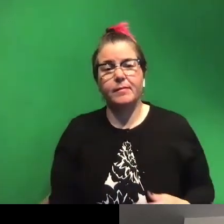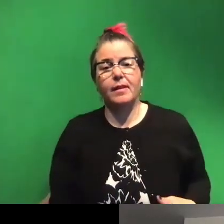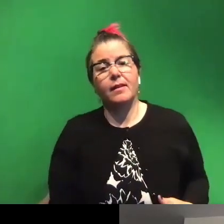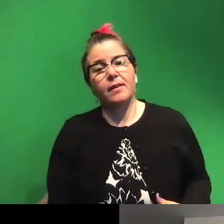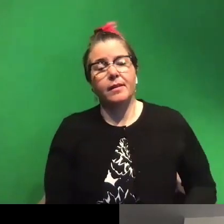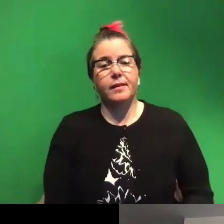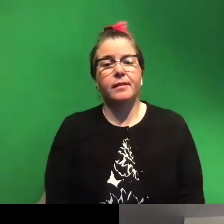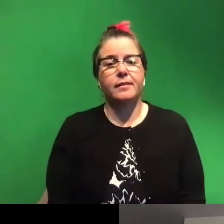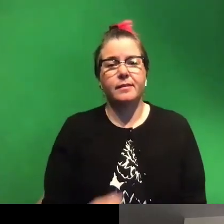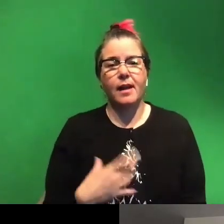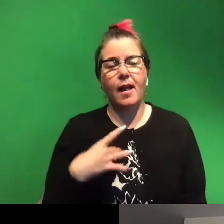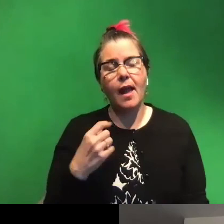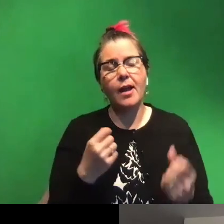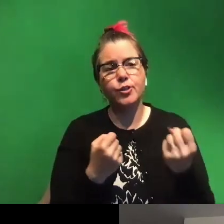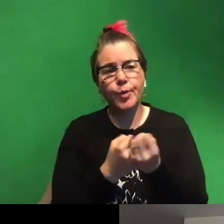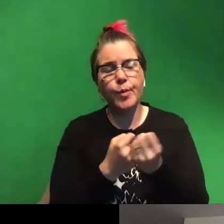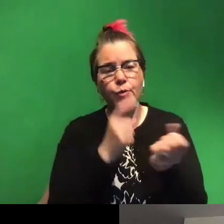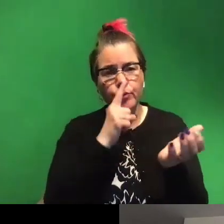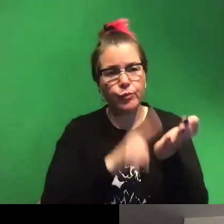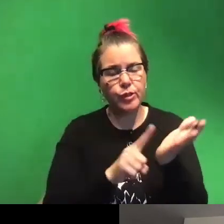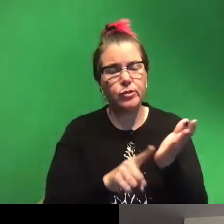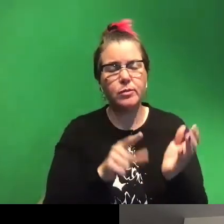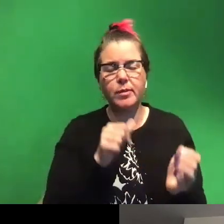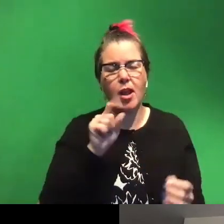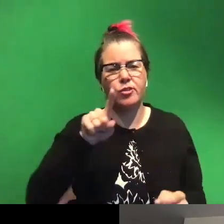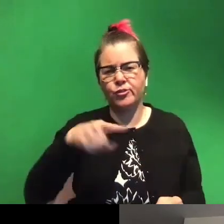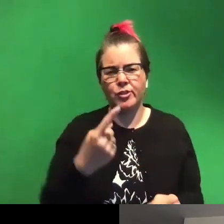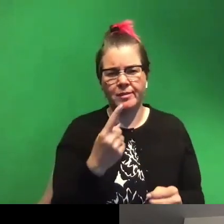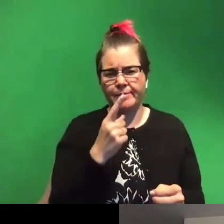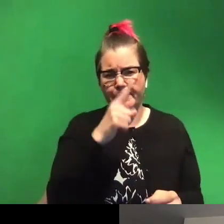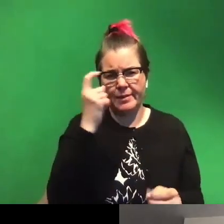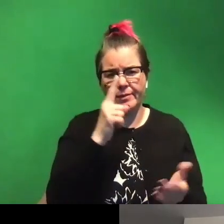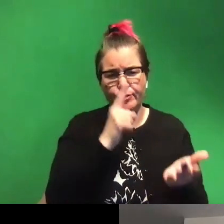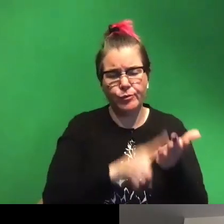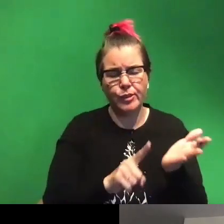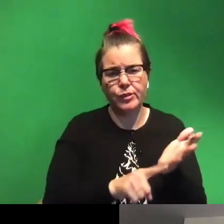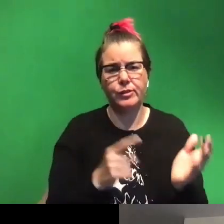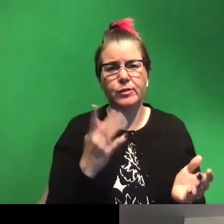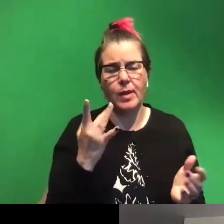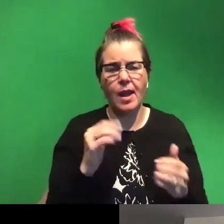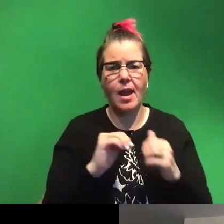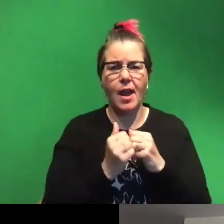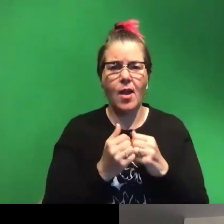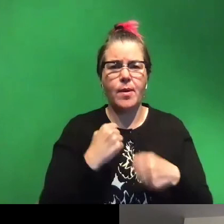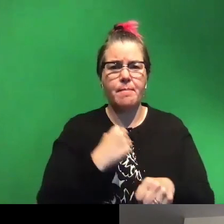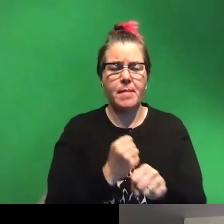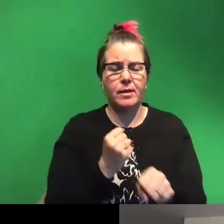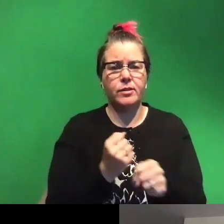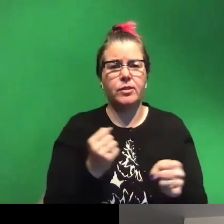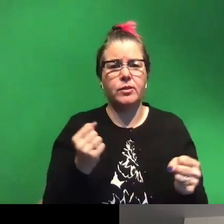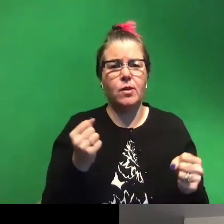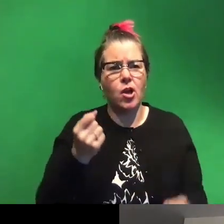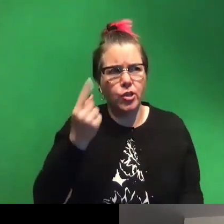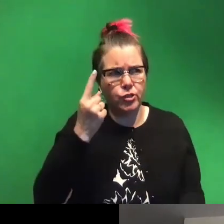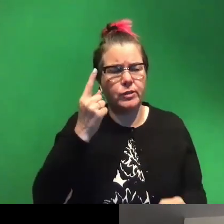I like to promote research, but it's also not just because of research. It's because of like how it makes you understand the